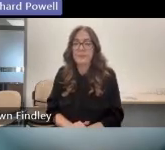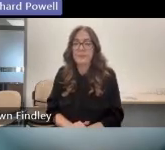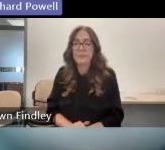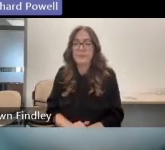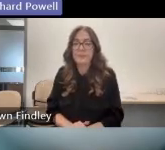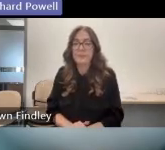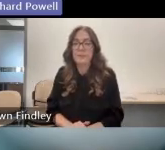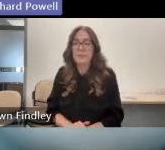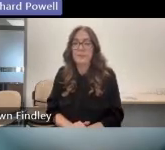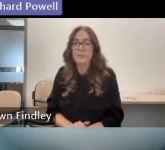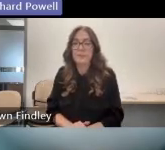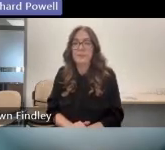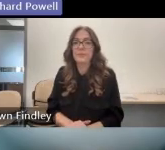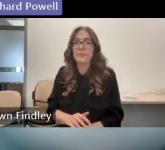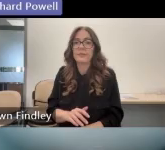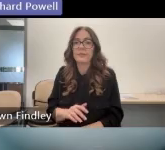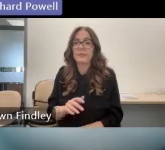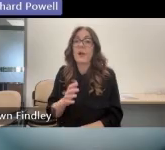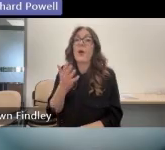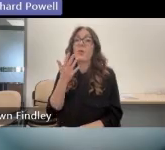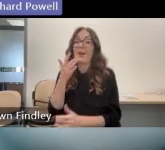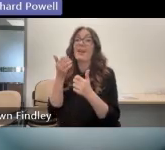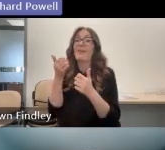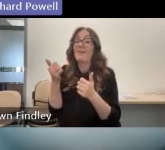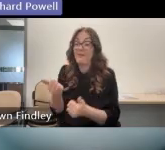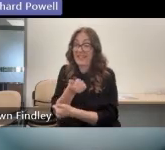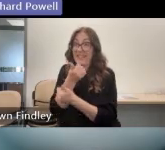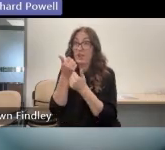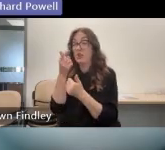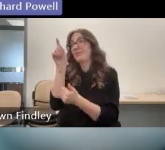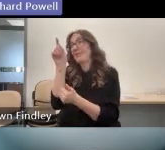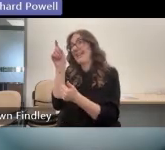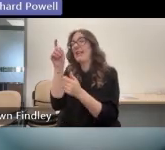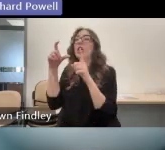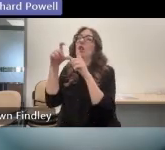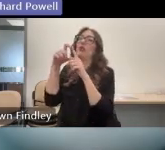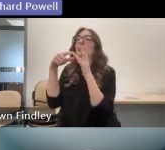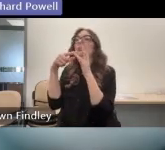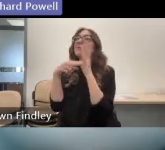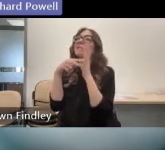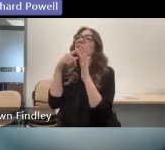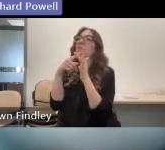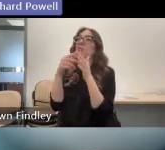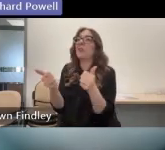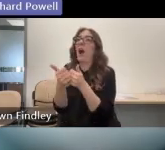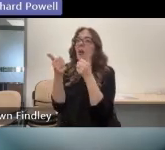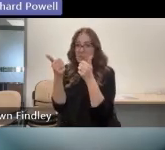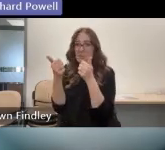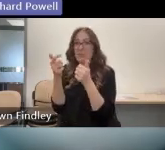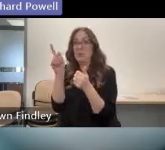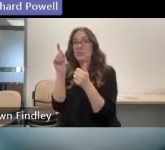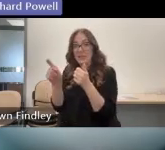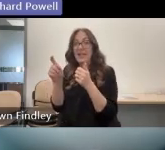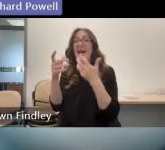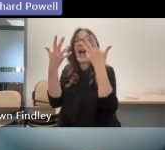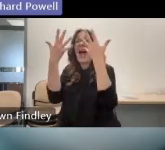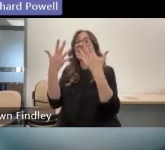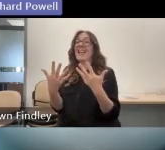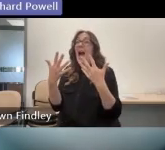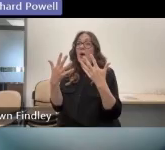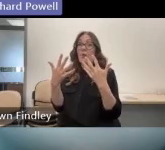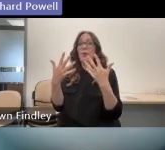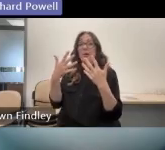sorry, when I tap on done on the top right hand corner and go back to the home screen by pressing the middle button at the bottom, I've got a